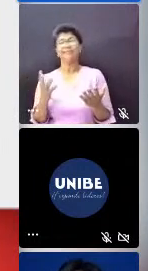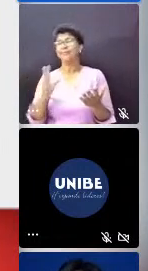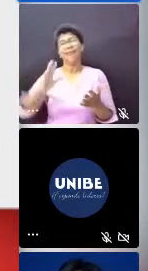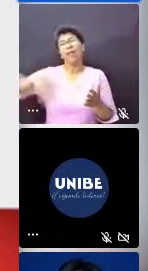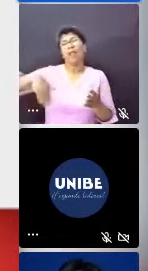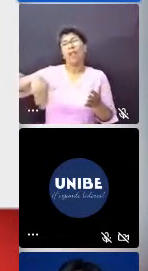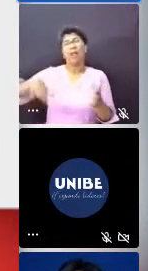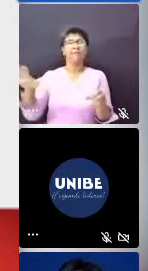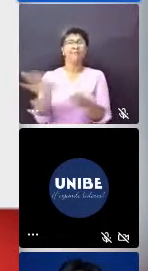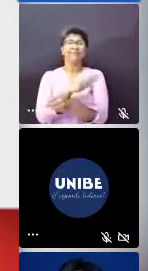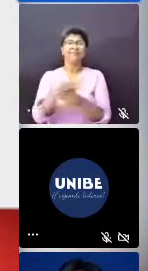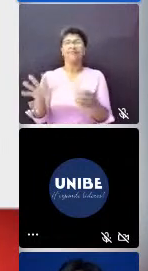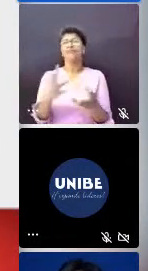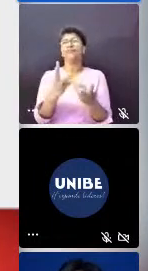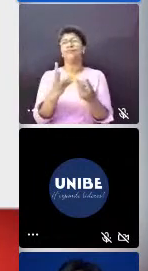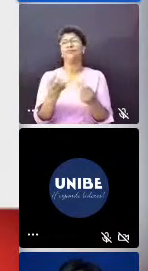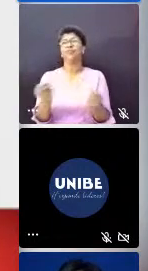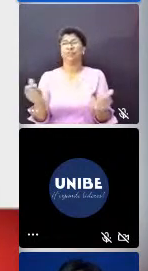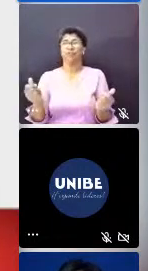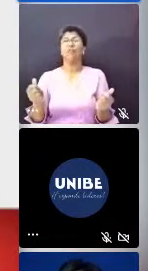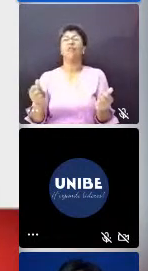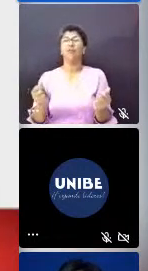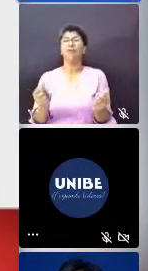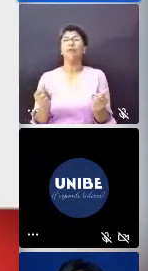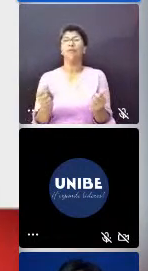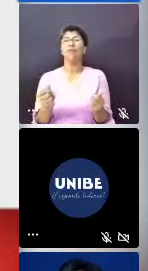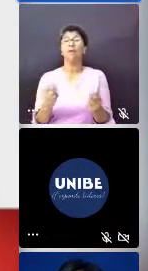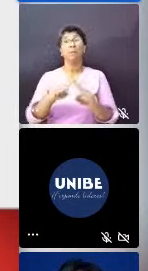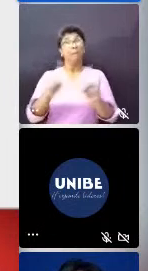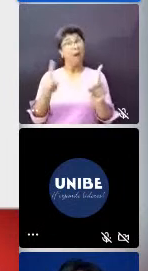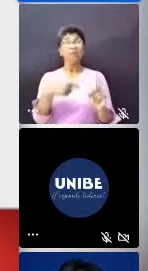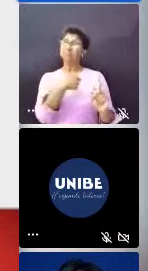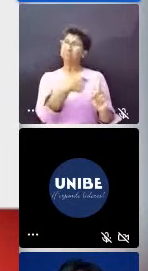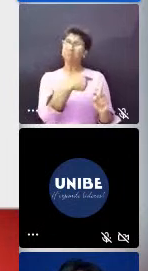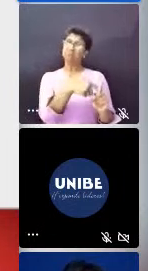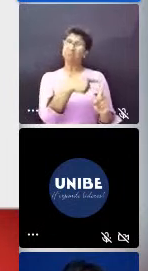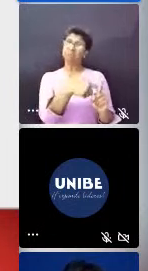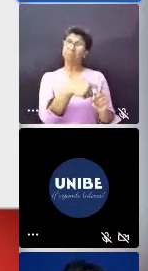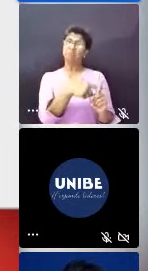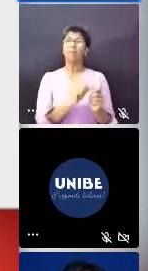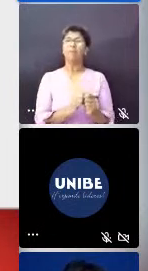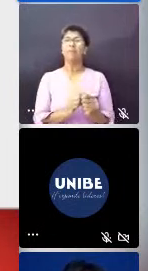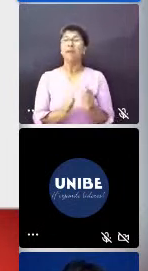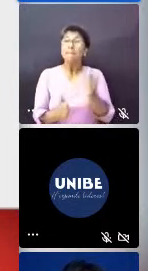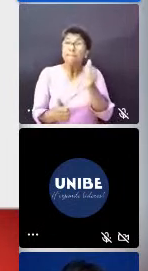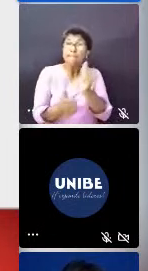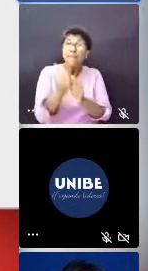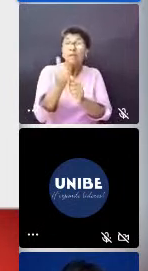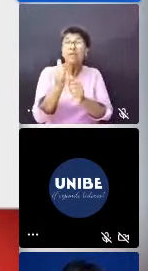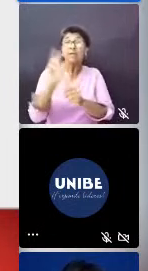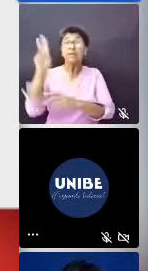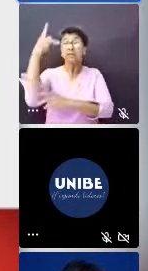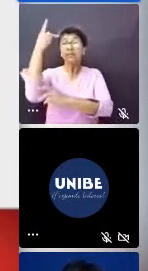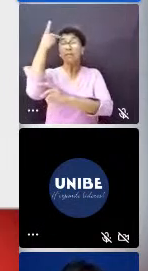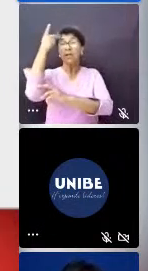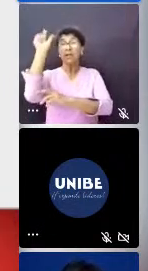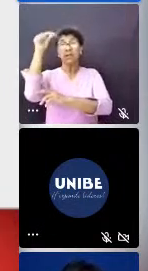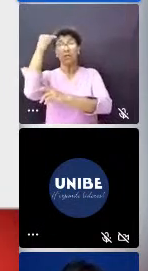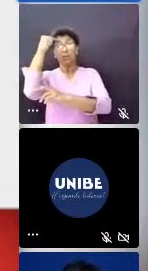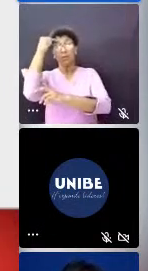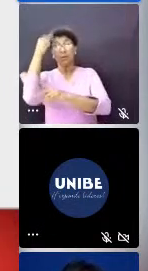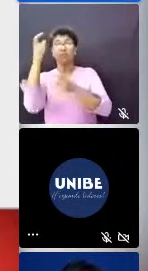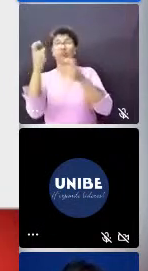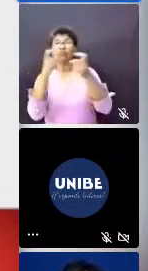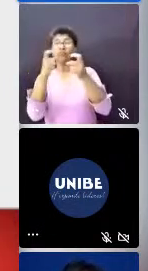fully resolved. However, on the positive side, most of our policies are governed by